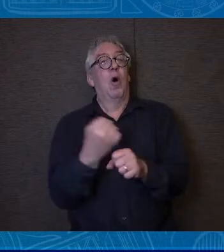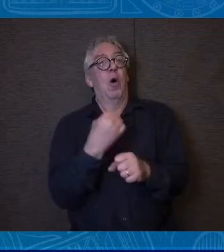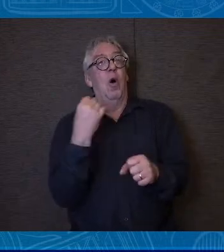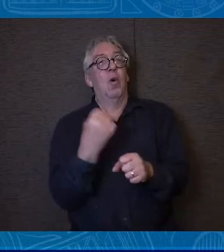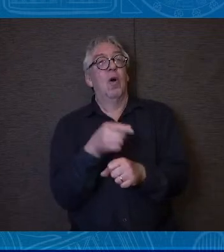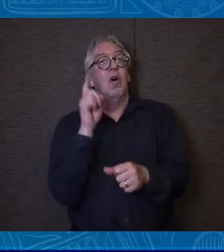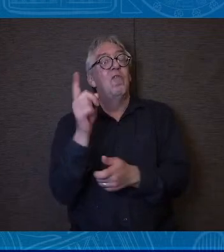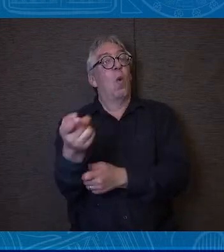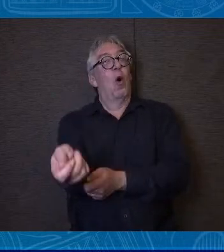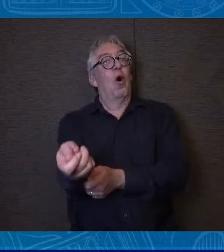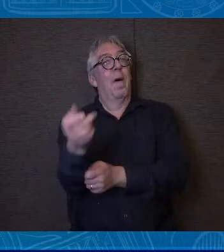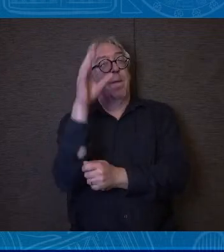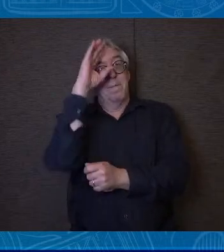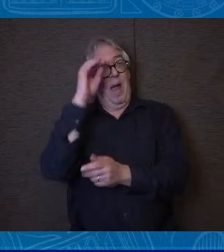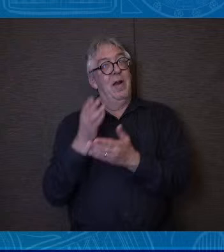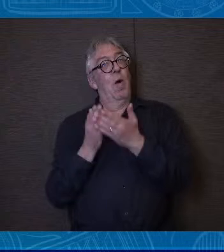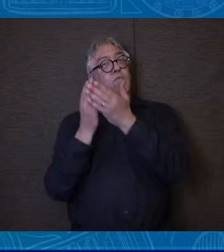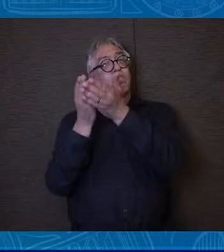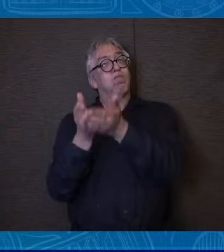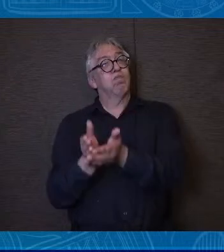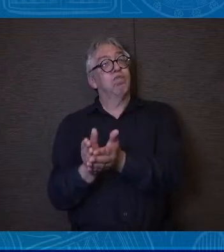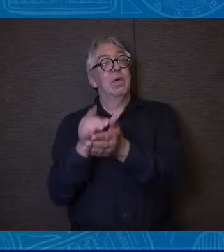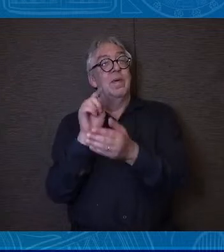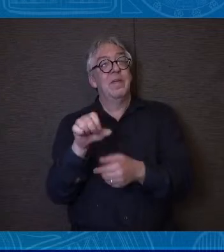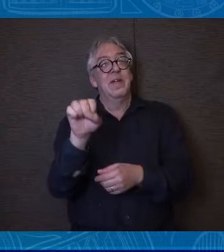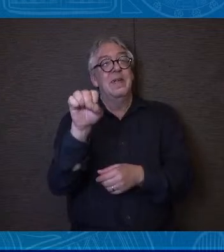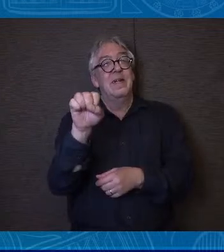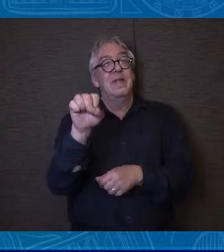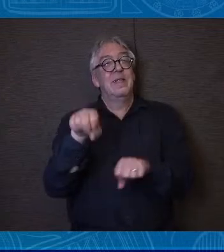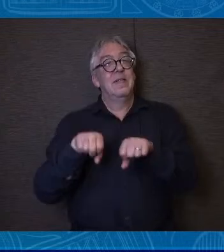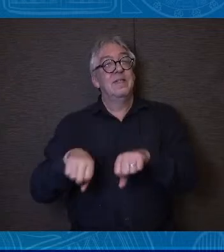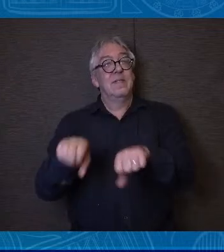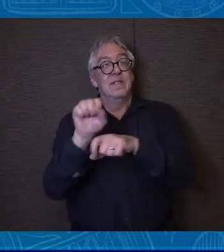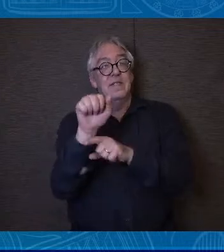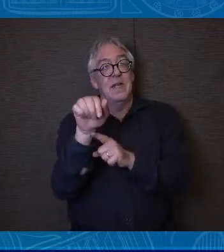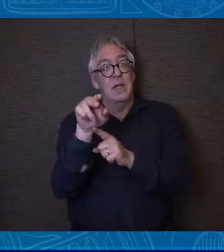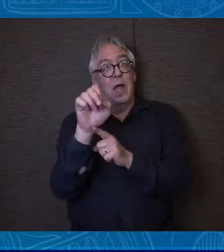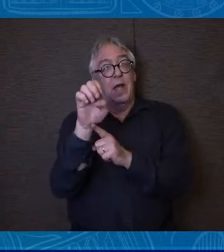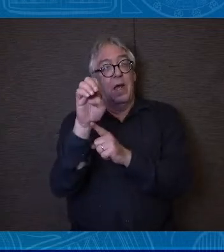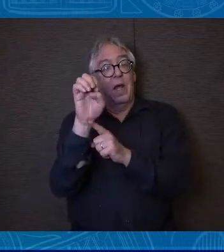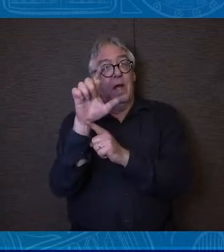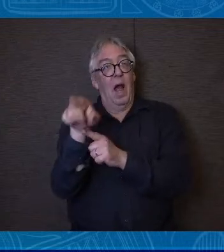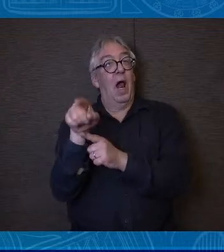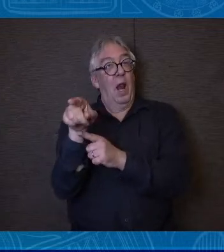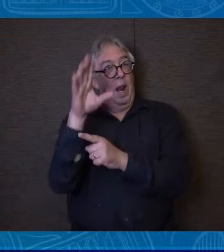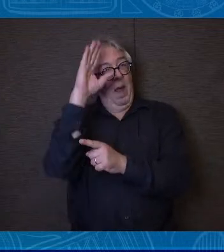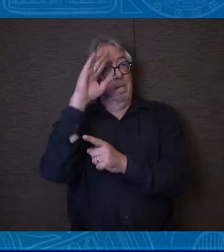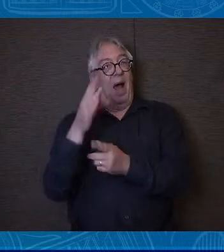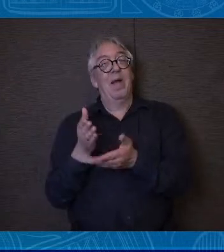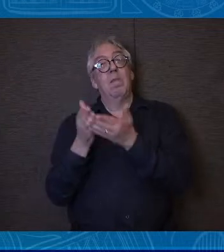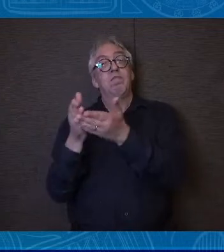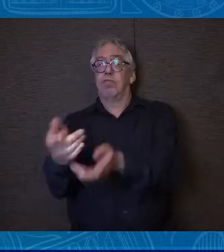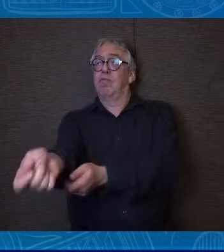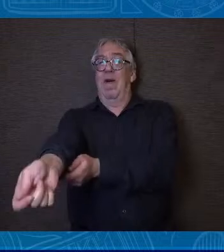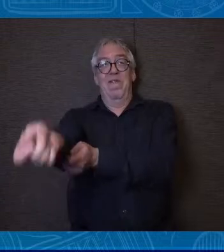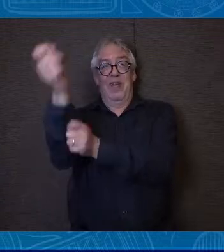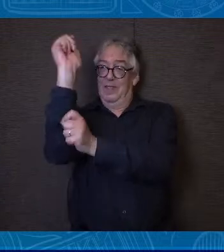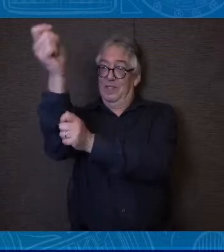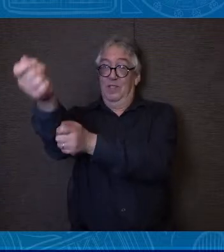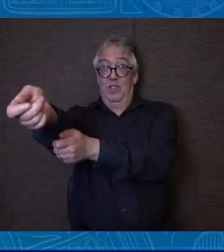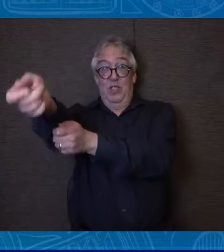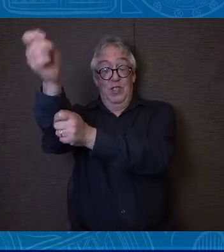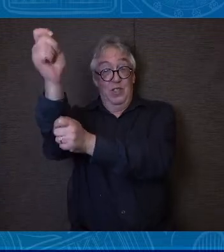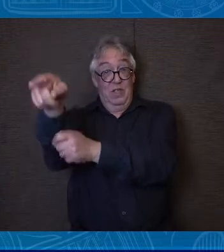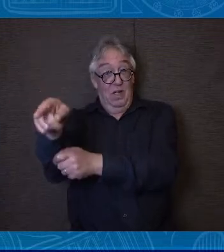fishermen in Senegal, because the fishermen, they cannot take the smartphone to